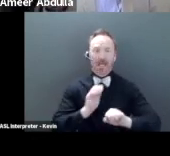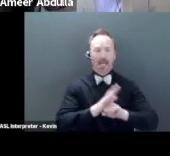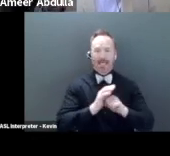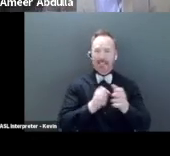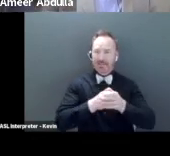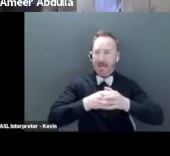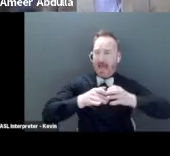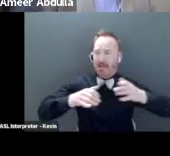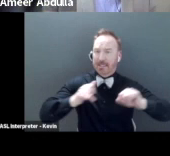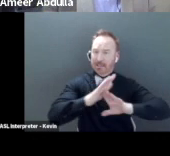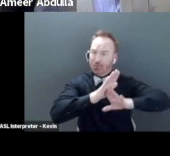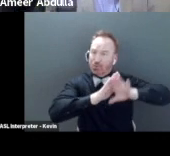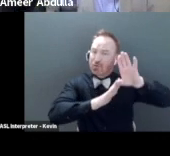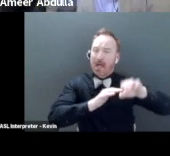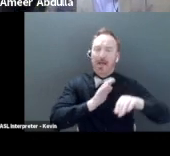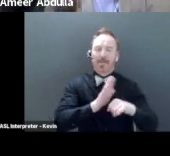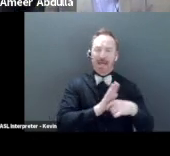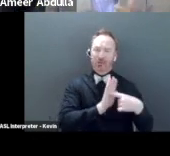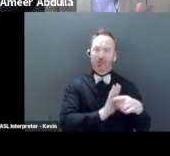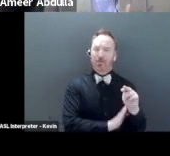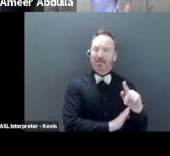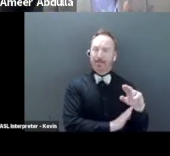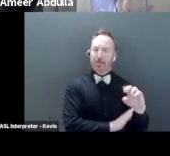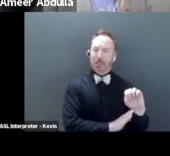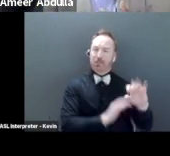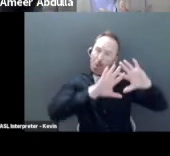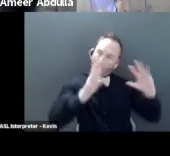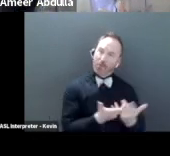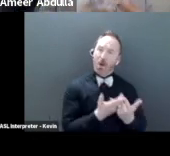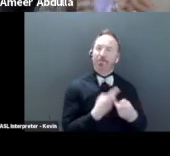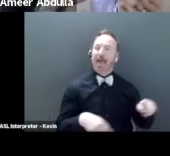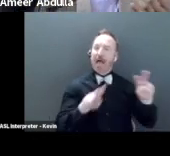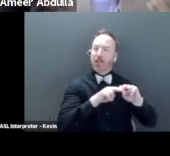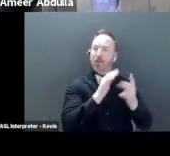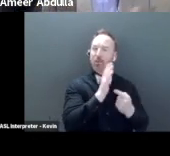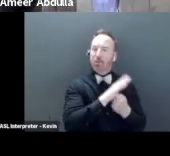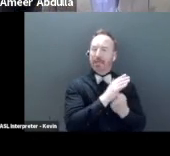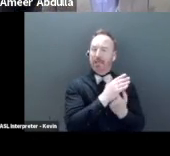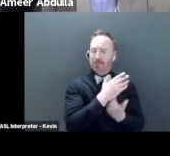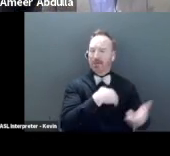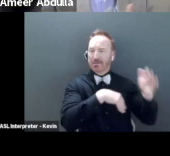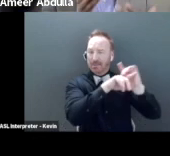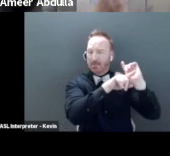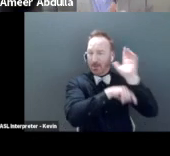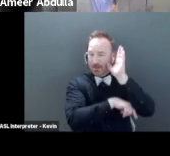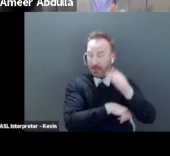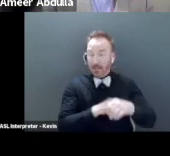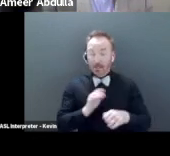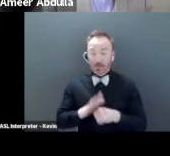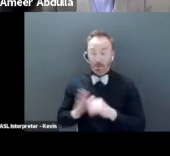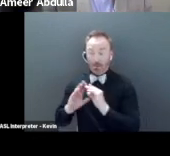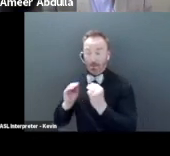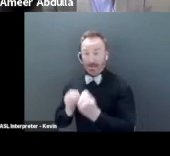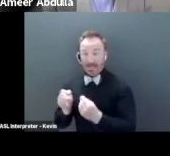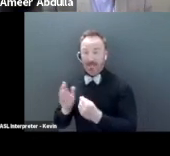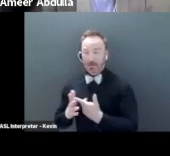that will increase the overall value. And so I find, having sophistication in your organization, having discipline about